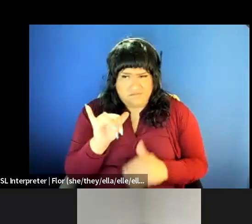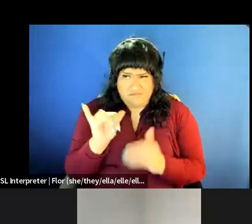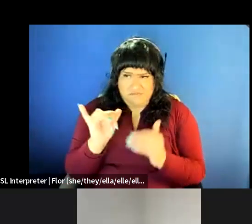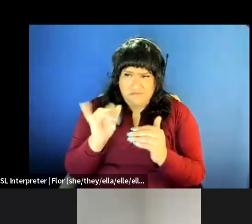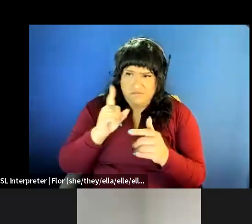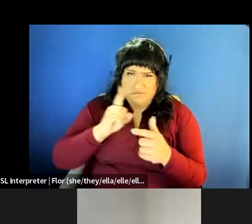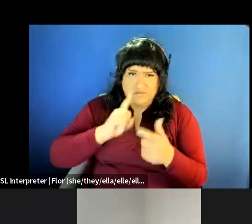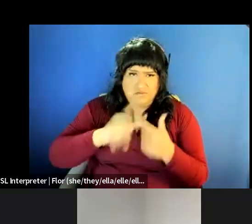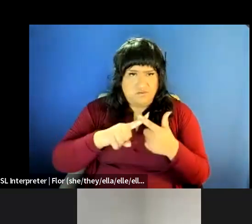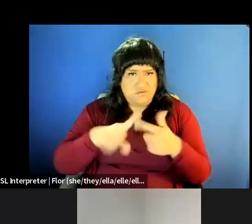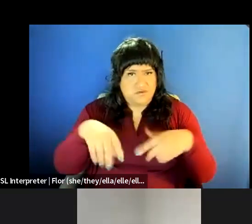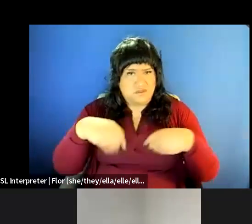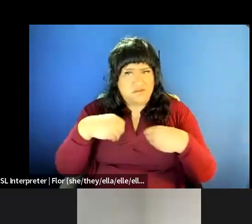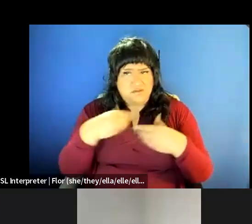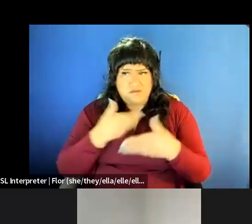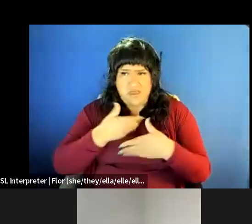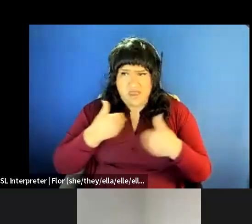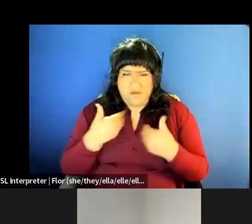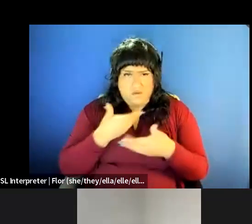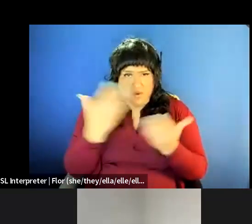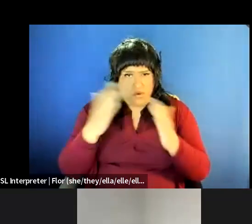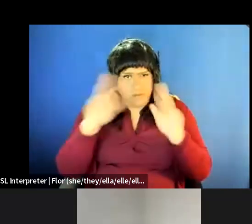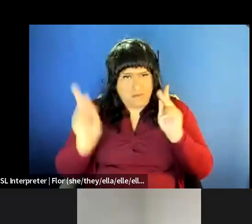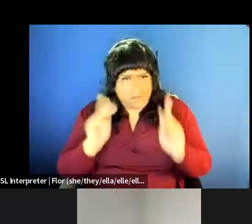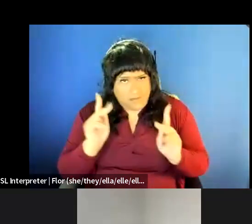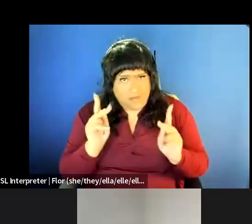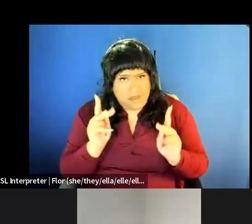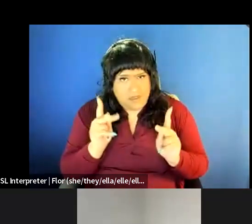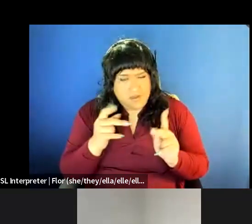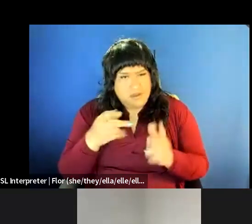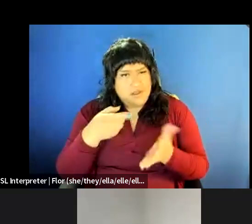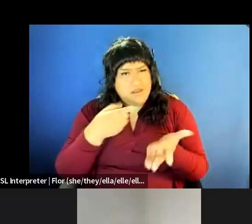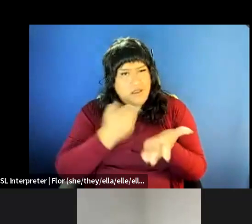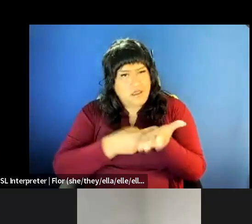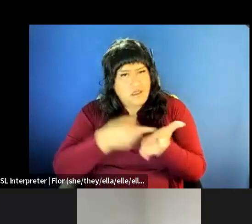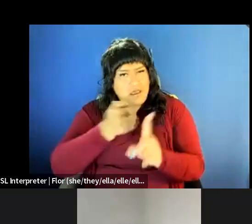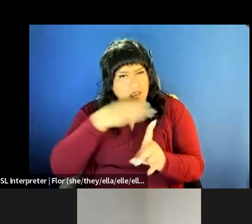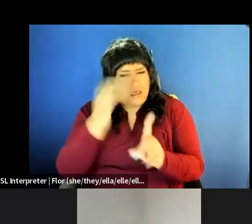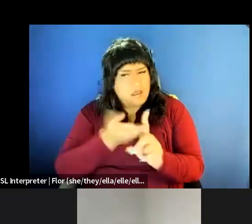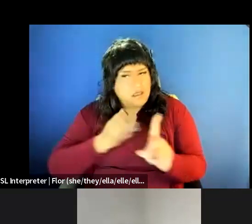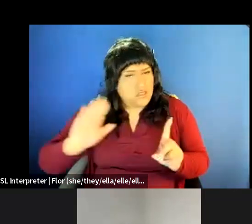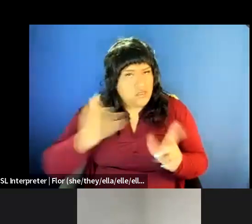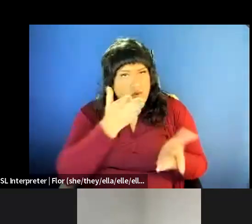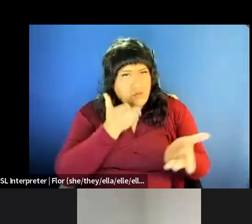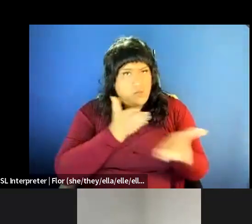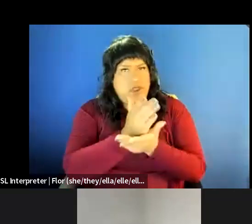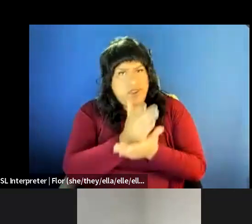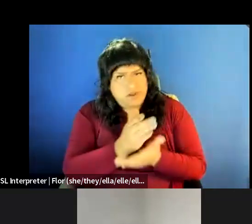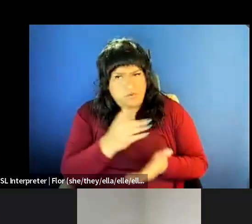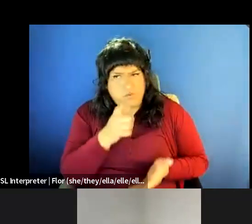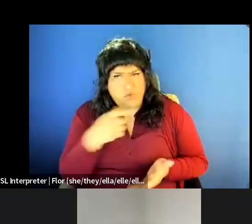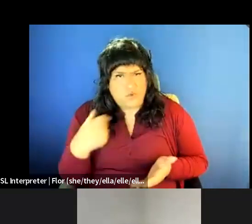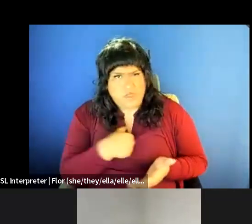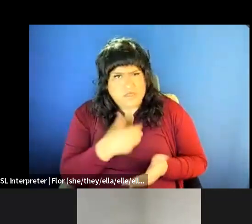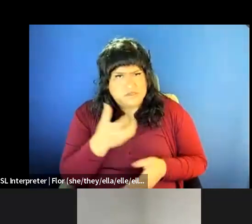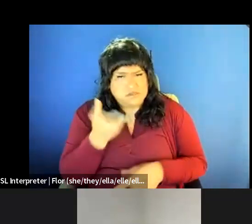became kind of a civil argument around it is their right. You know, who are we to hold people from the care that